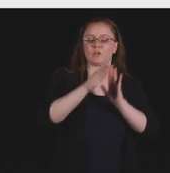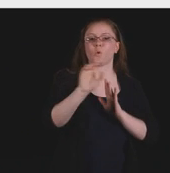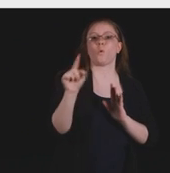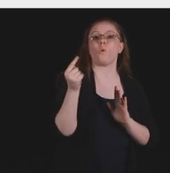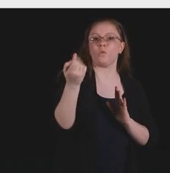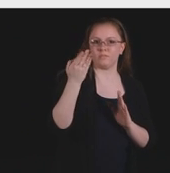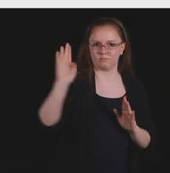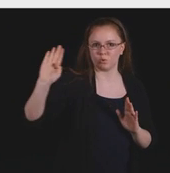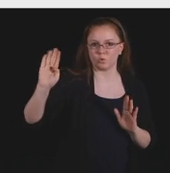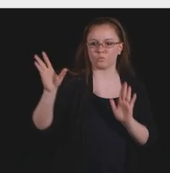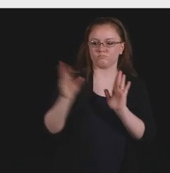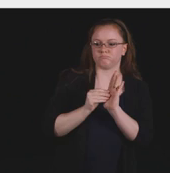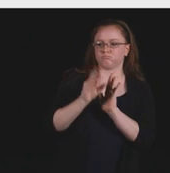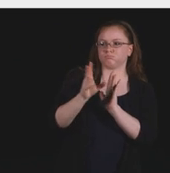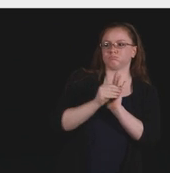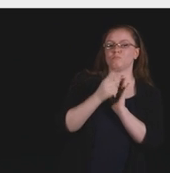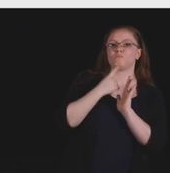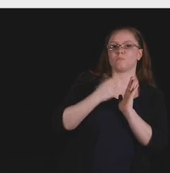green.